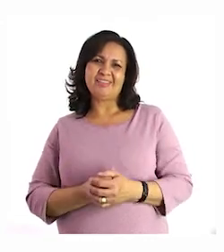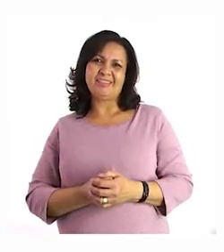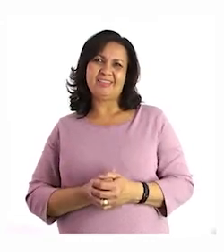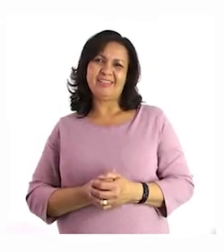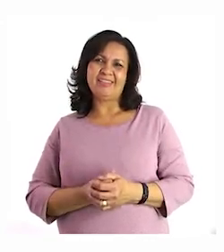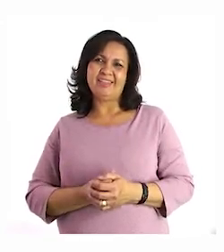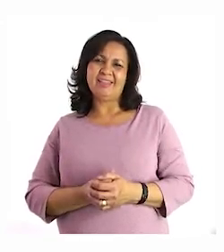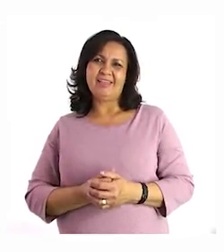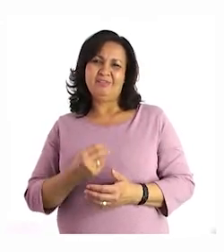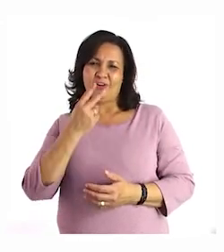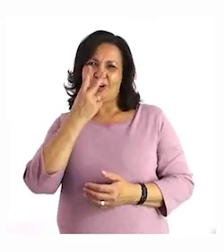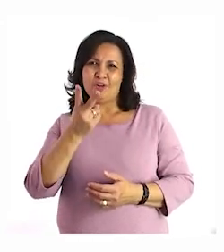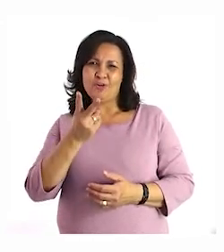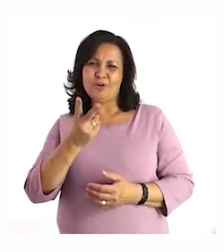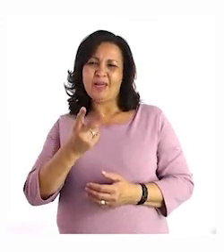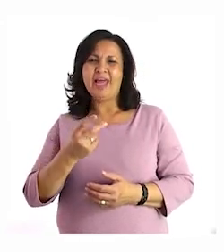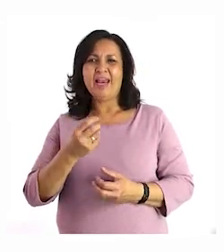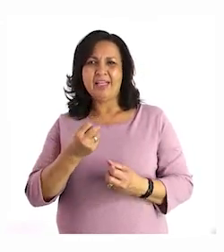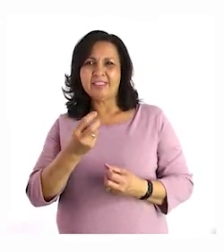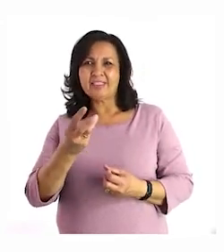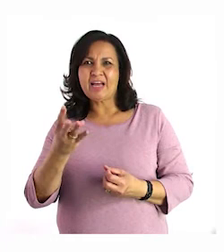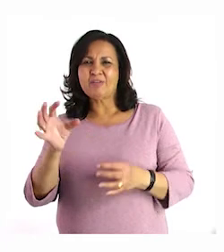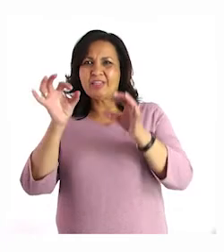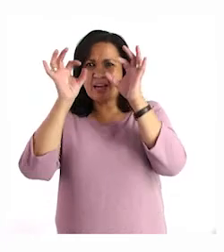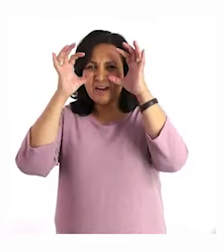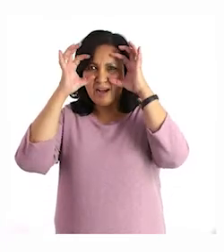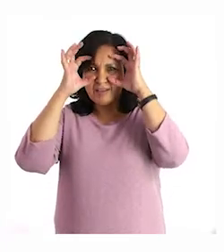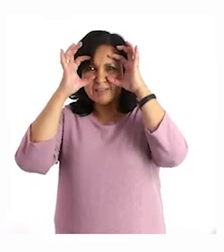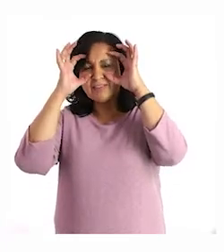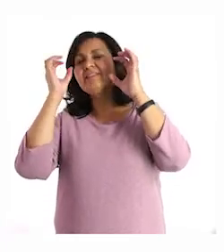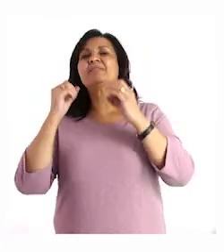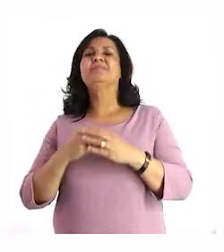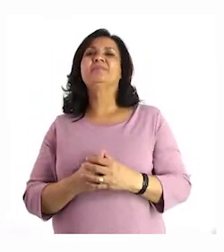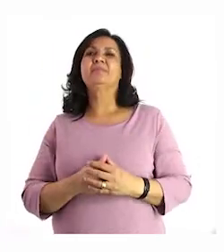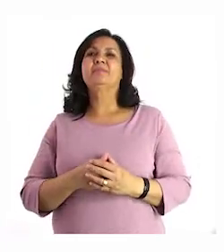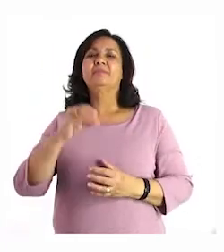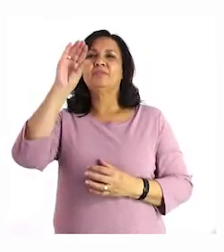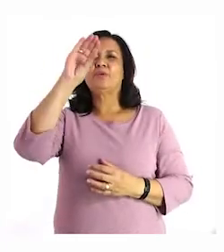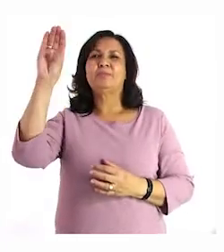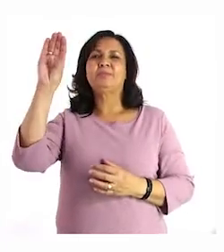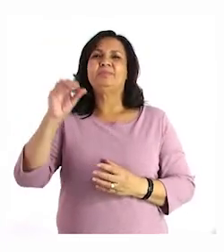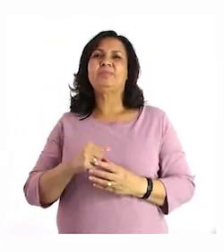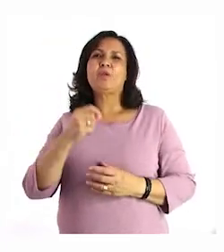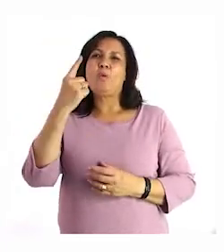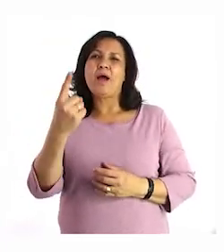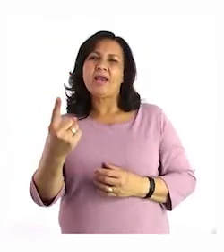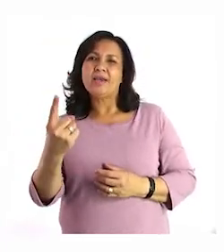look carefully, let's count the glasses that we have in the first picture.